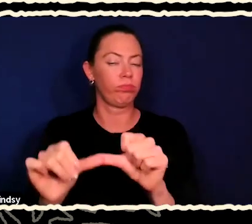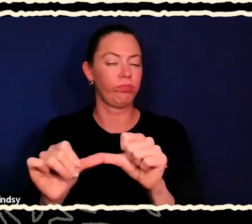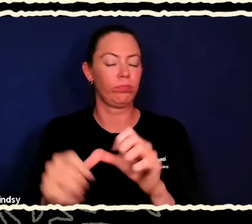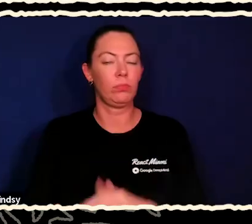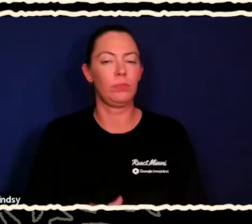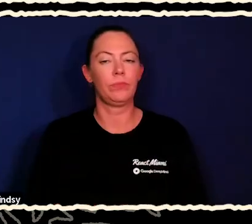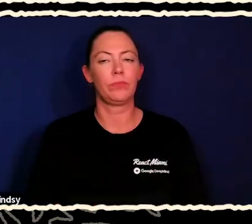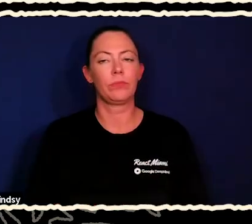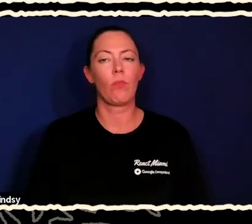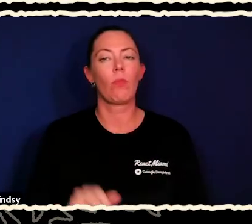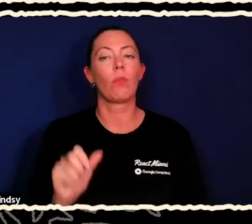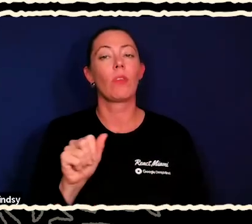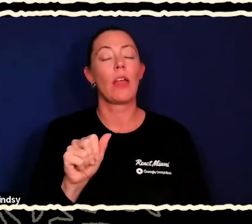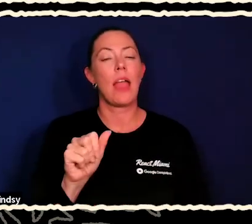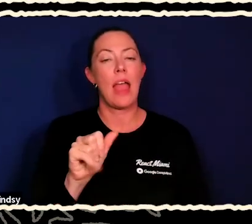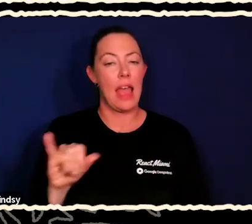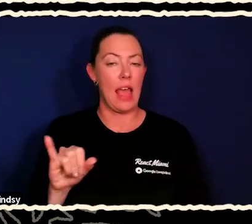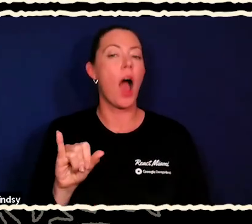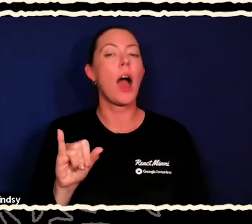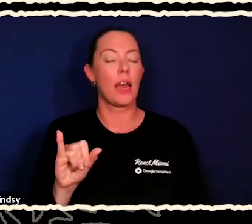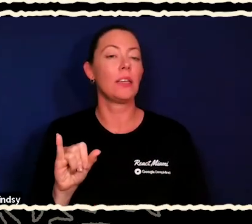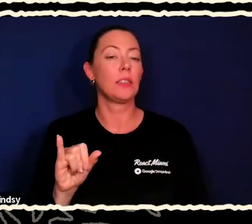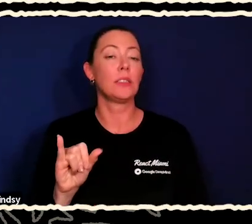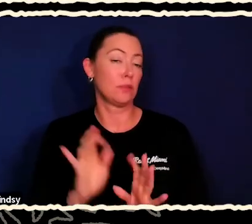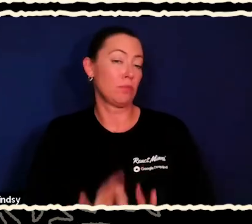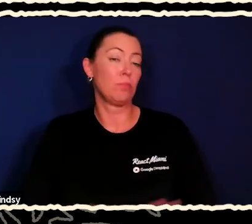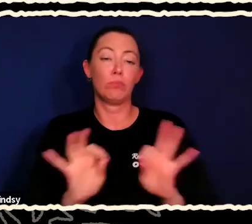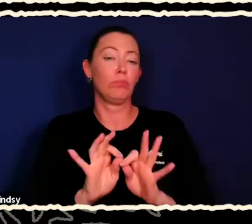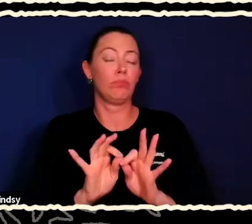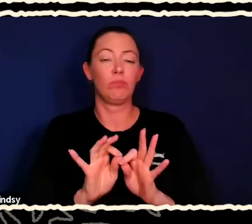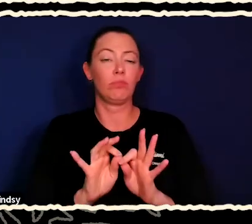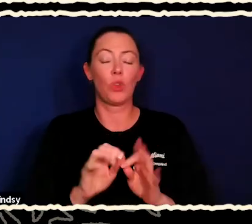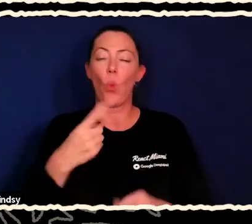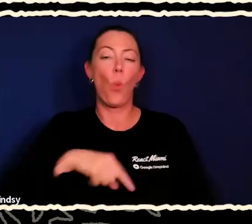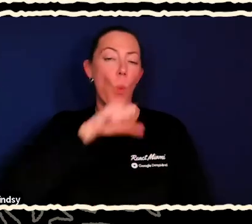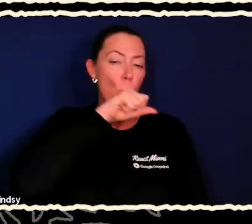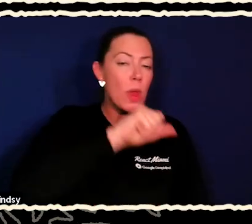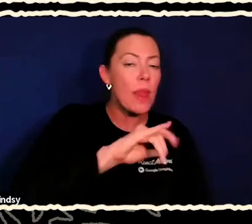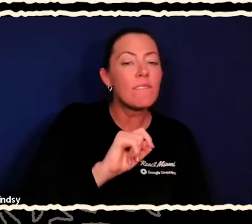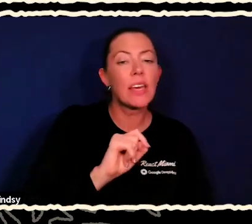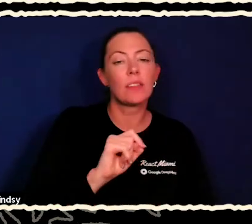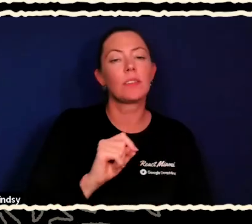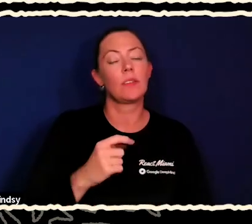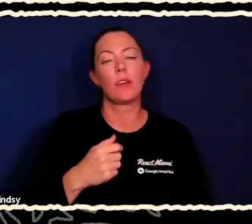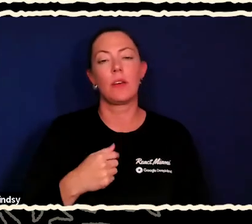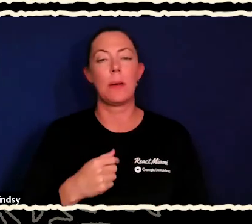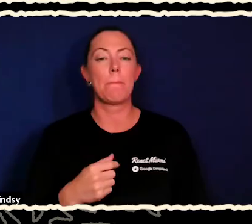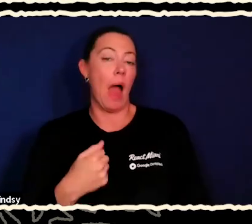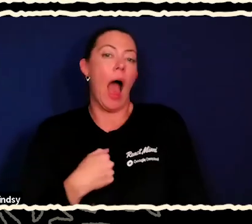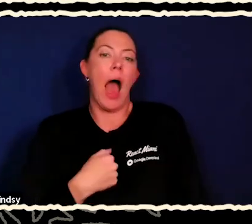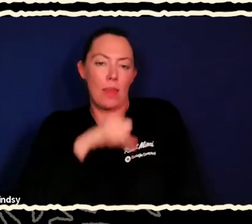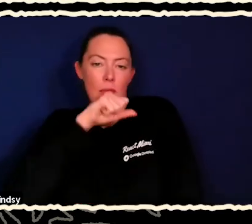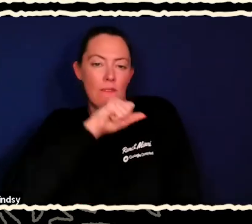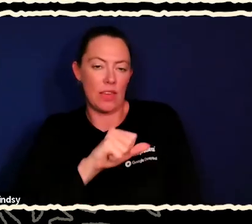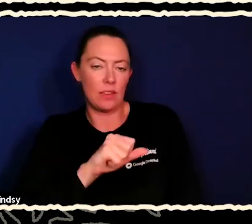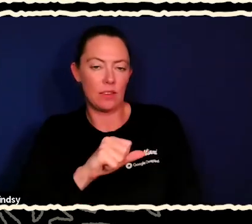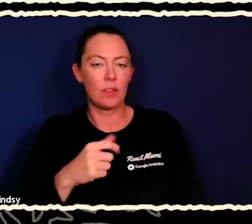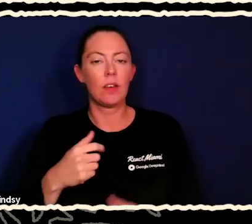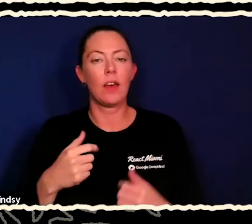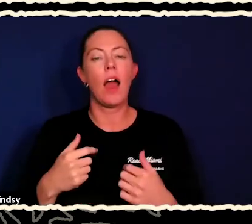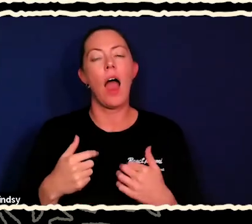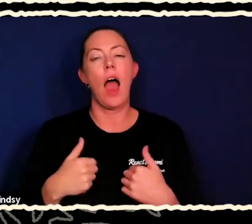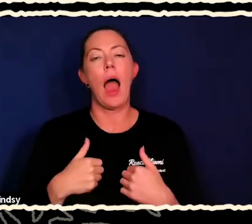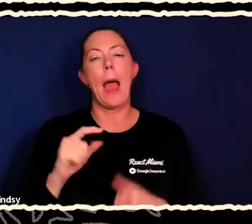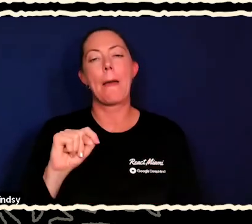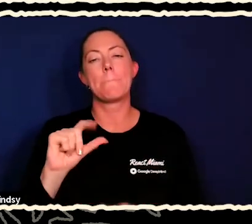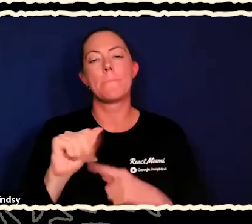AI is leverage. We love it. I love it. I am token maxing. But outsourcing the thinking is